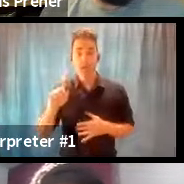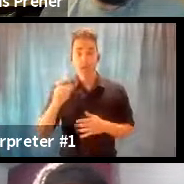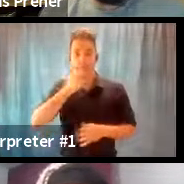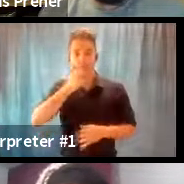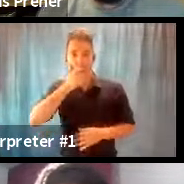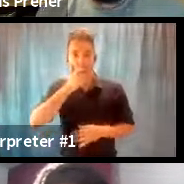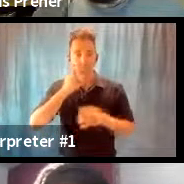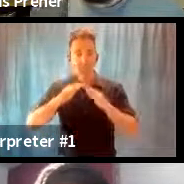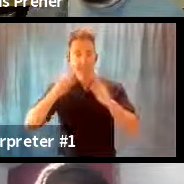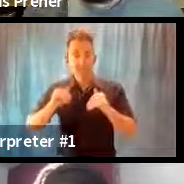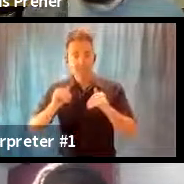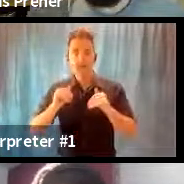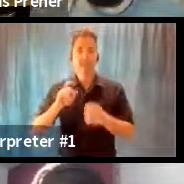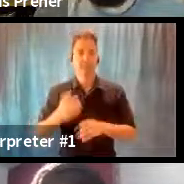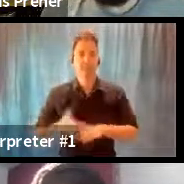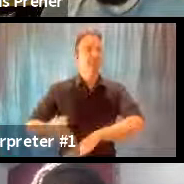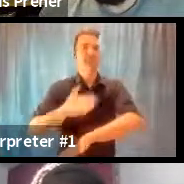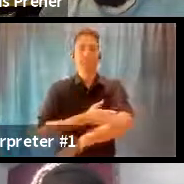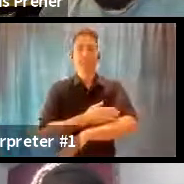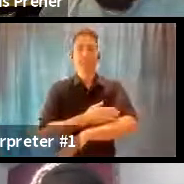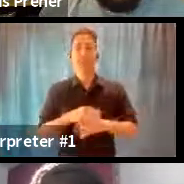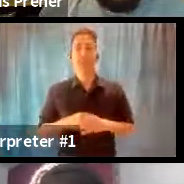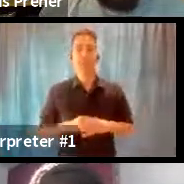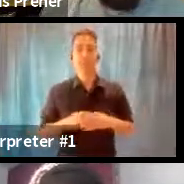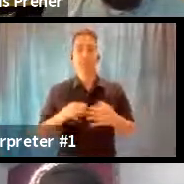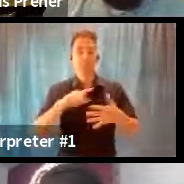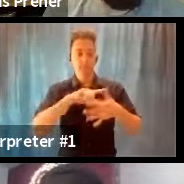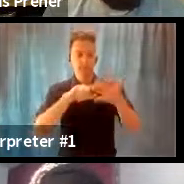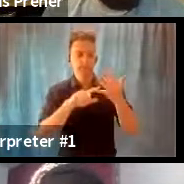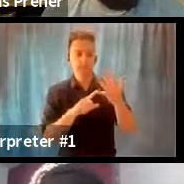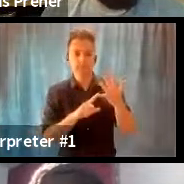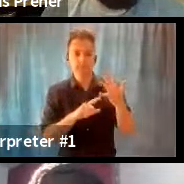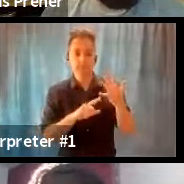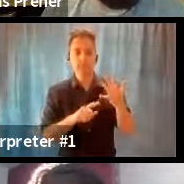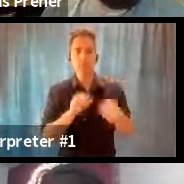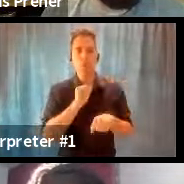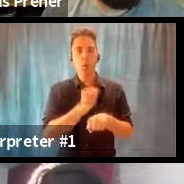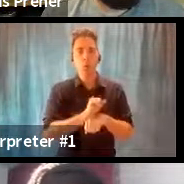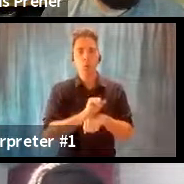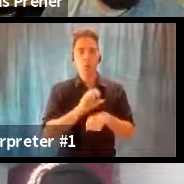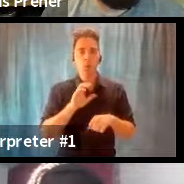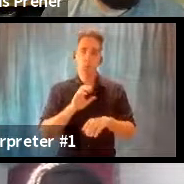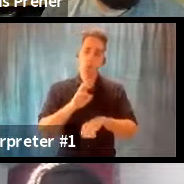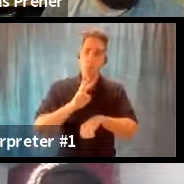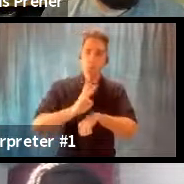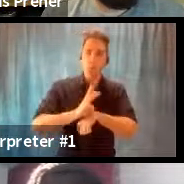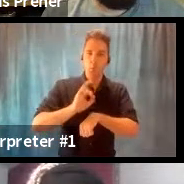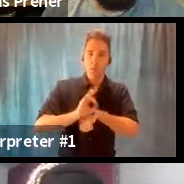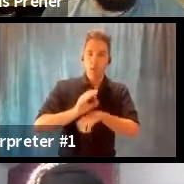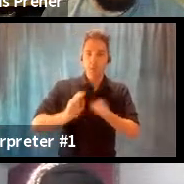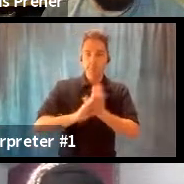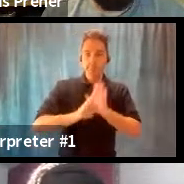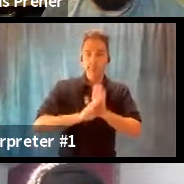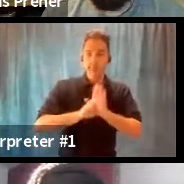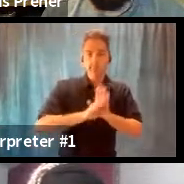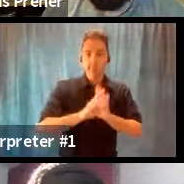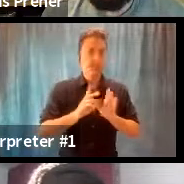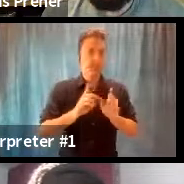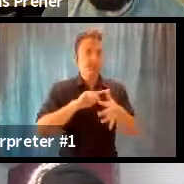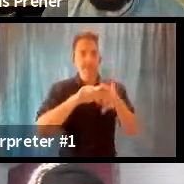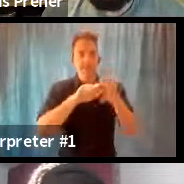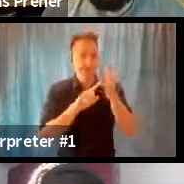from a liability to an asset, invest in workforce development, and much more. The possibilities